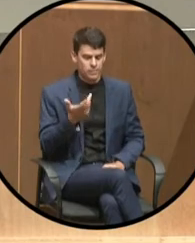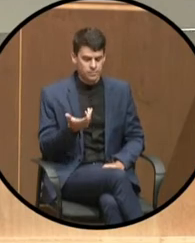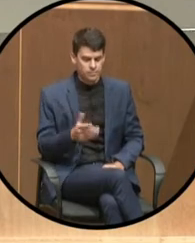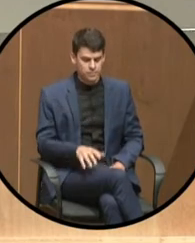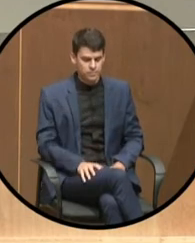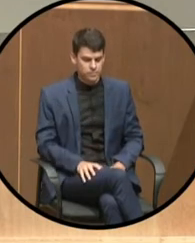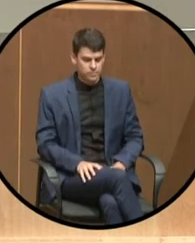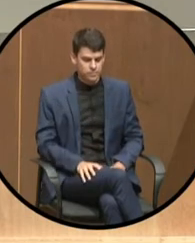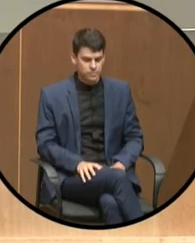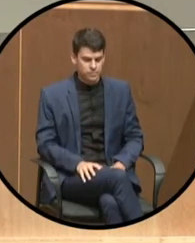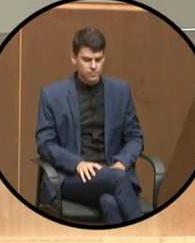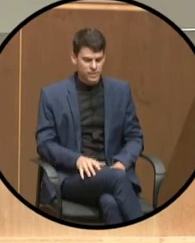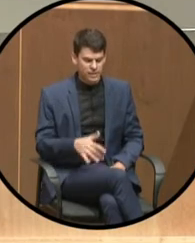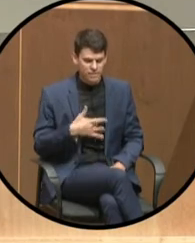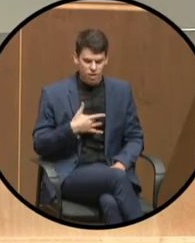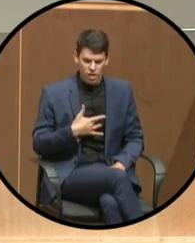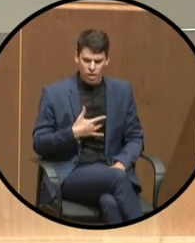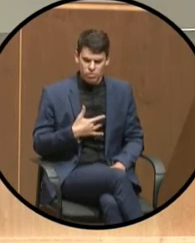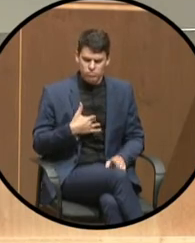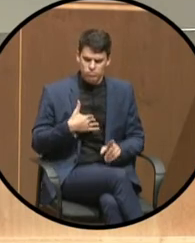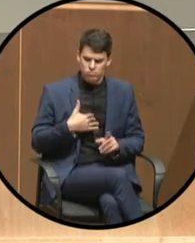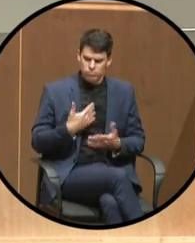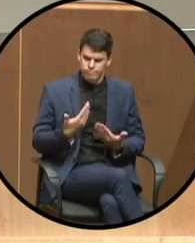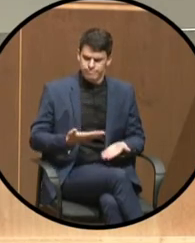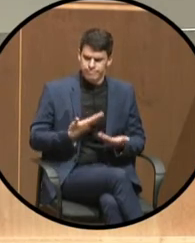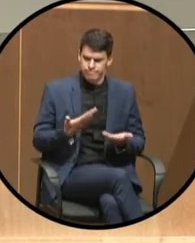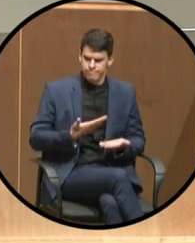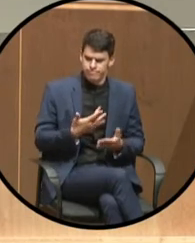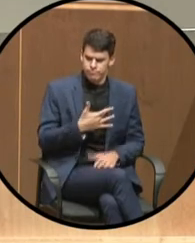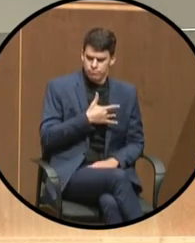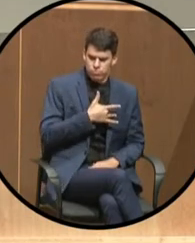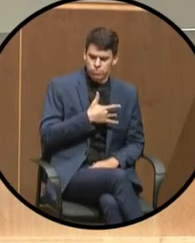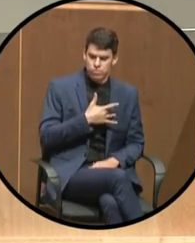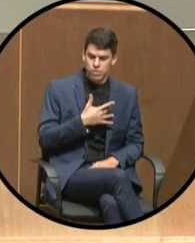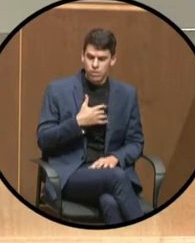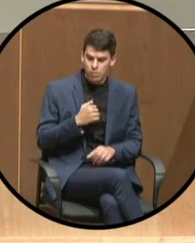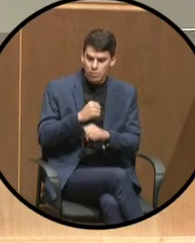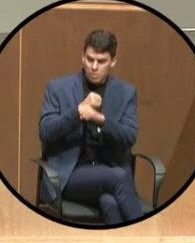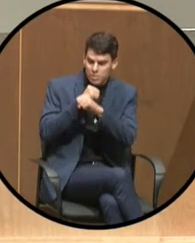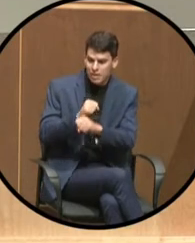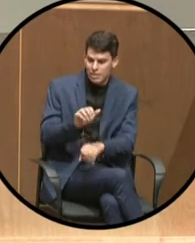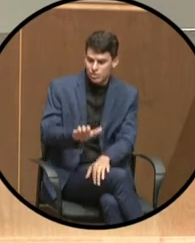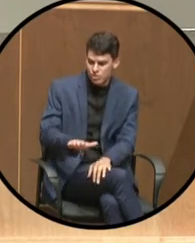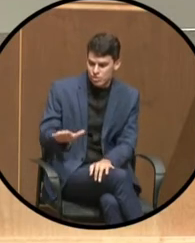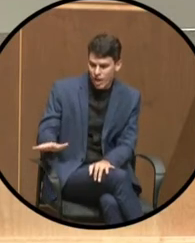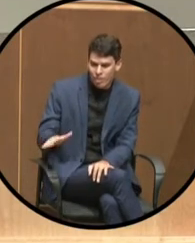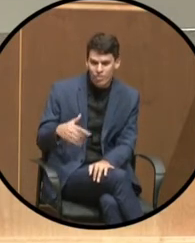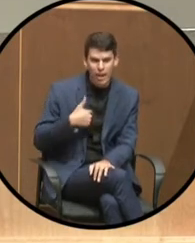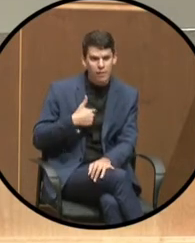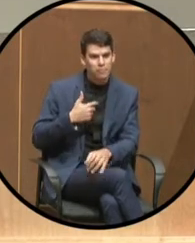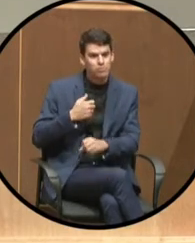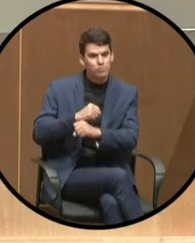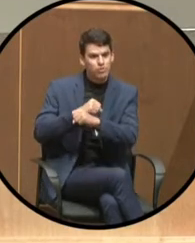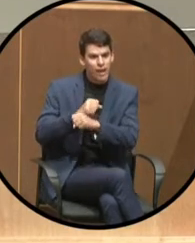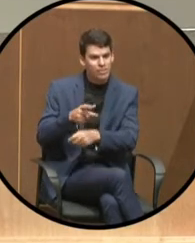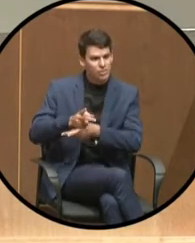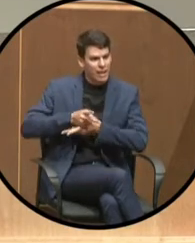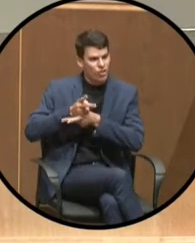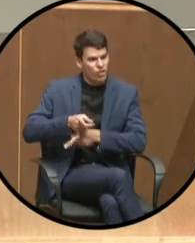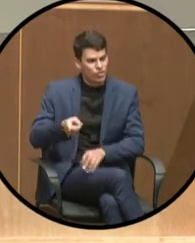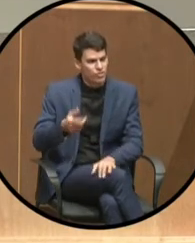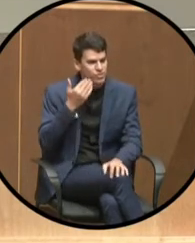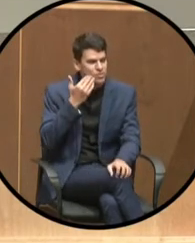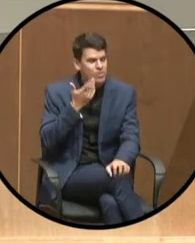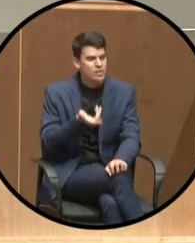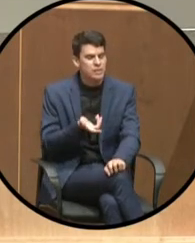And I felt compelled to protect this child that was in my custody. For